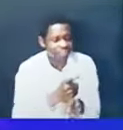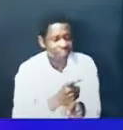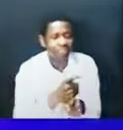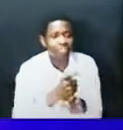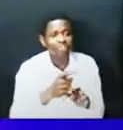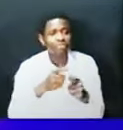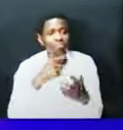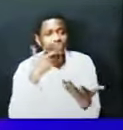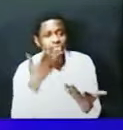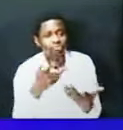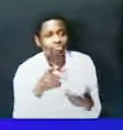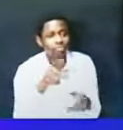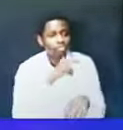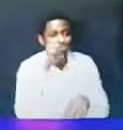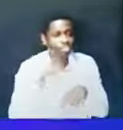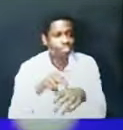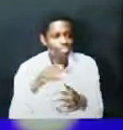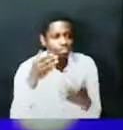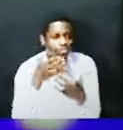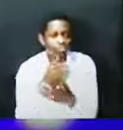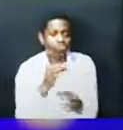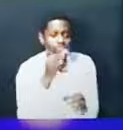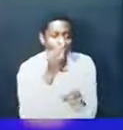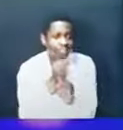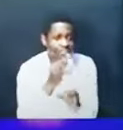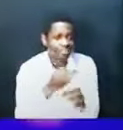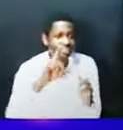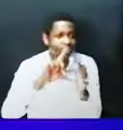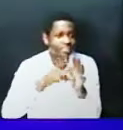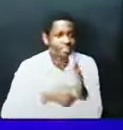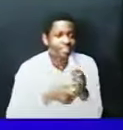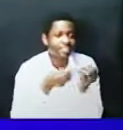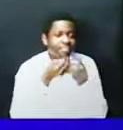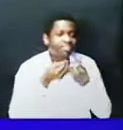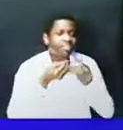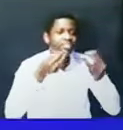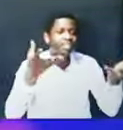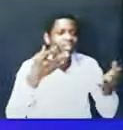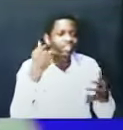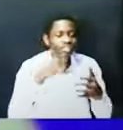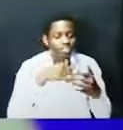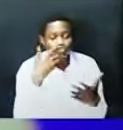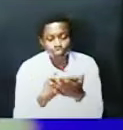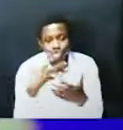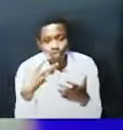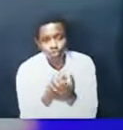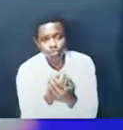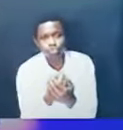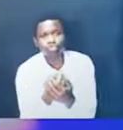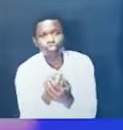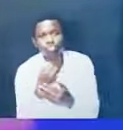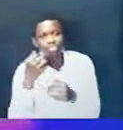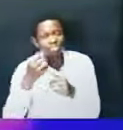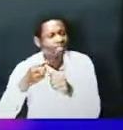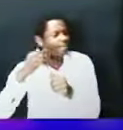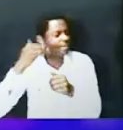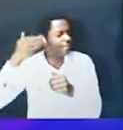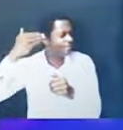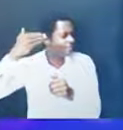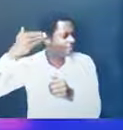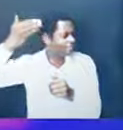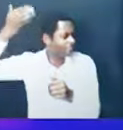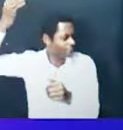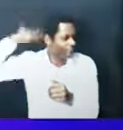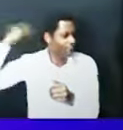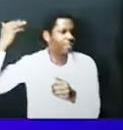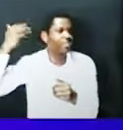Abraham. All nations will be blessed through you. So when he said God, when God was saying all nations will be blessed